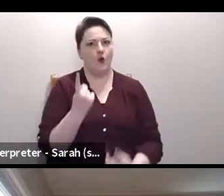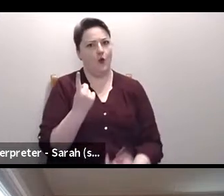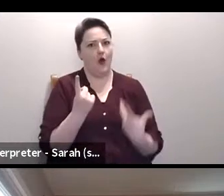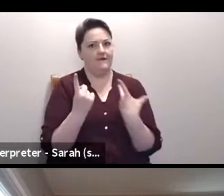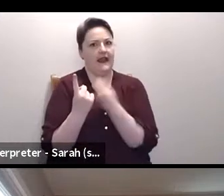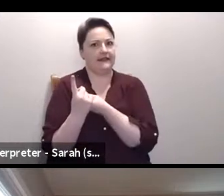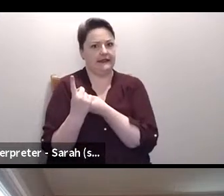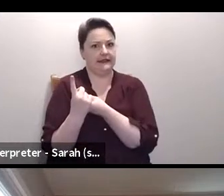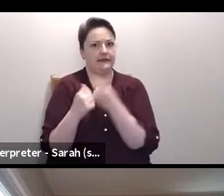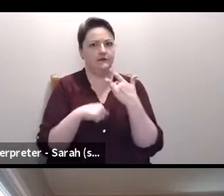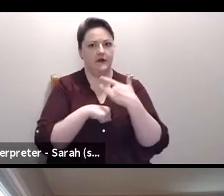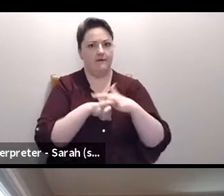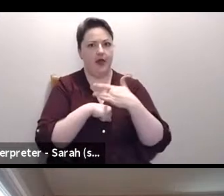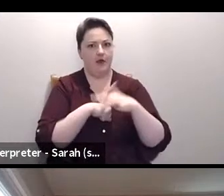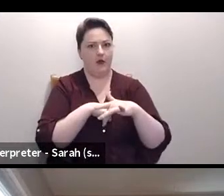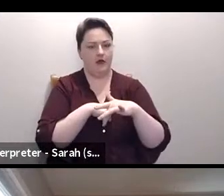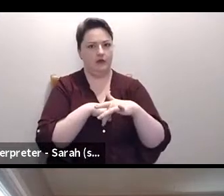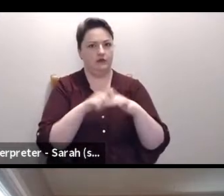to